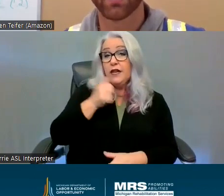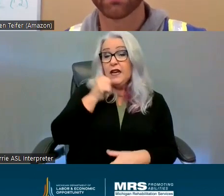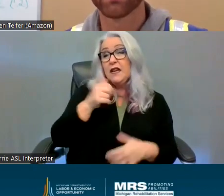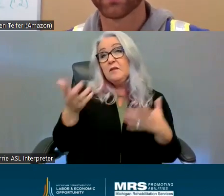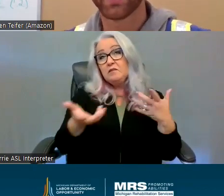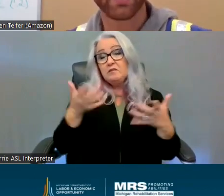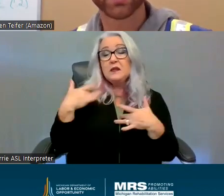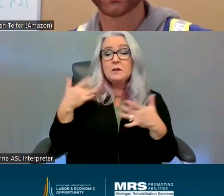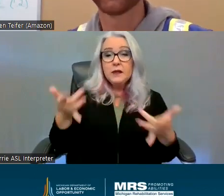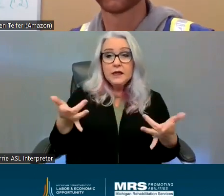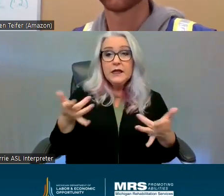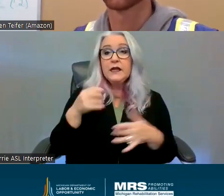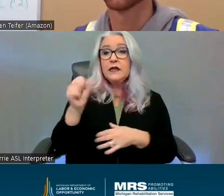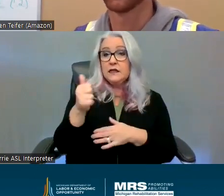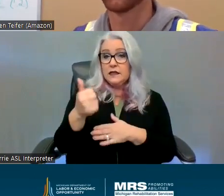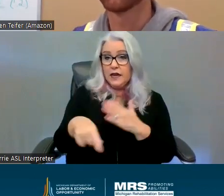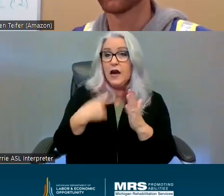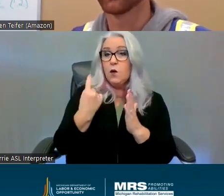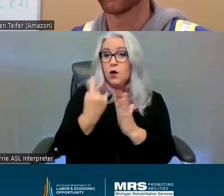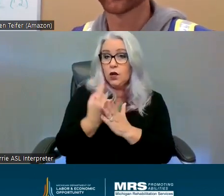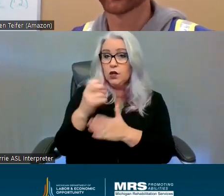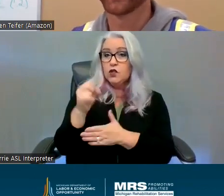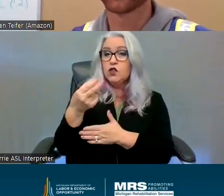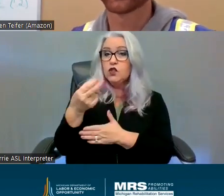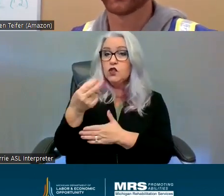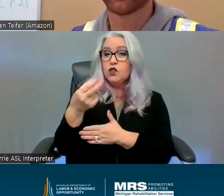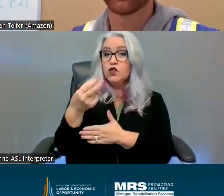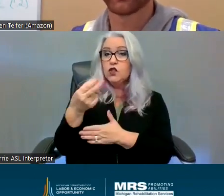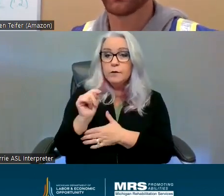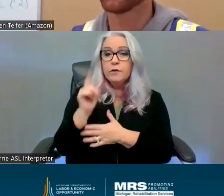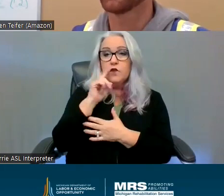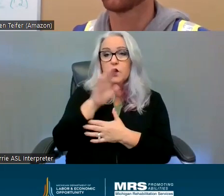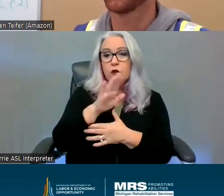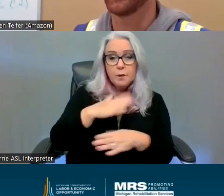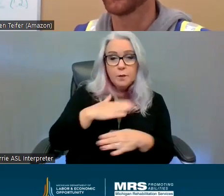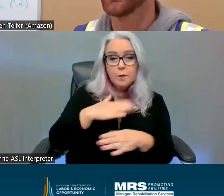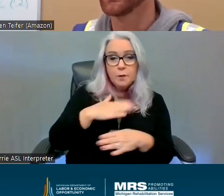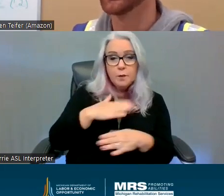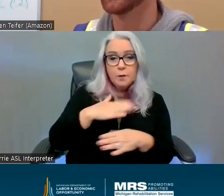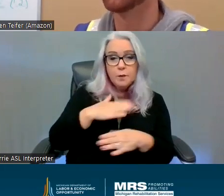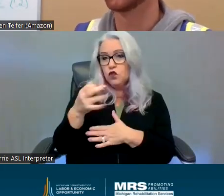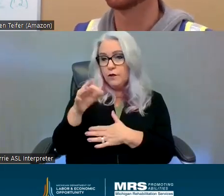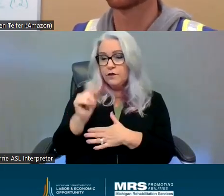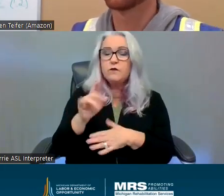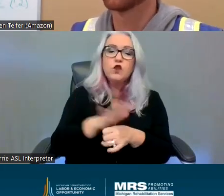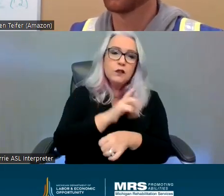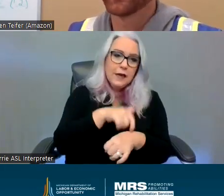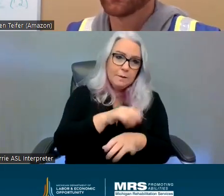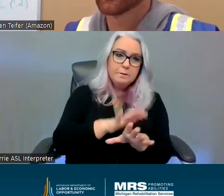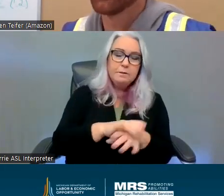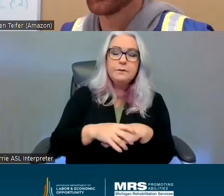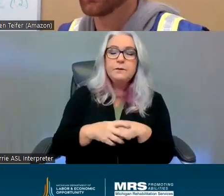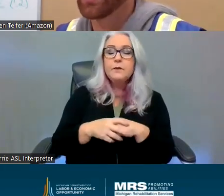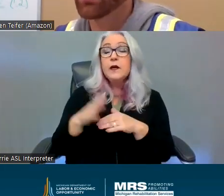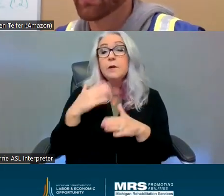a 10-hour shift for your basic shift within Amazon full-time. Basic